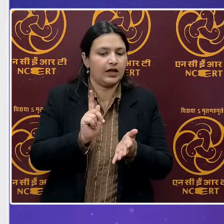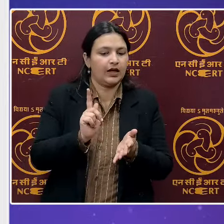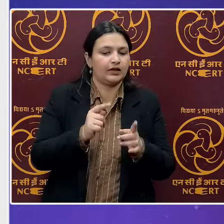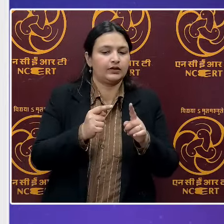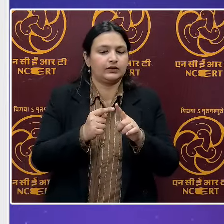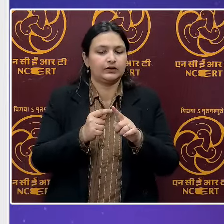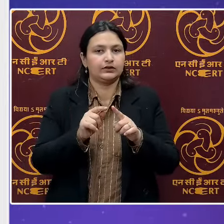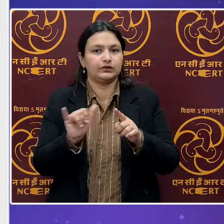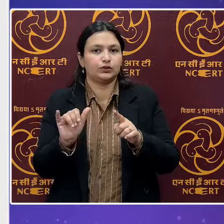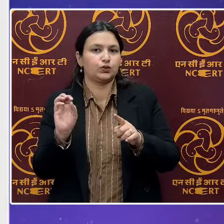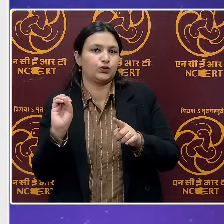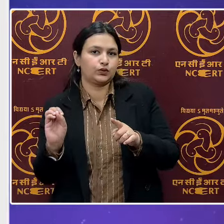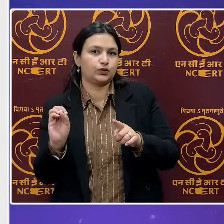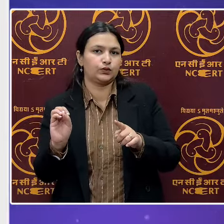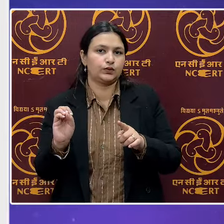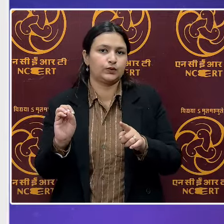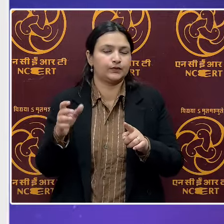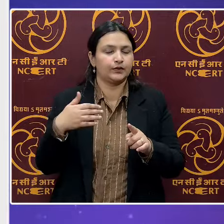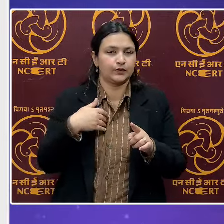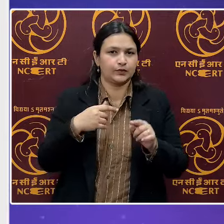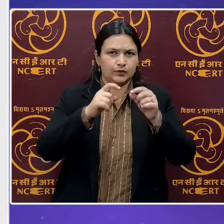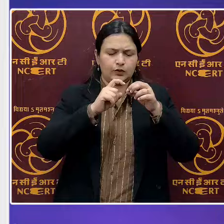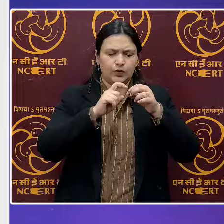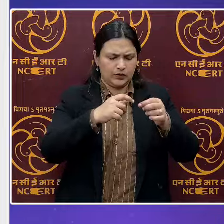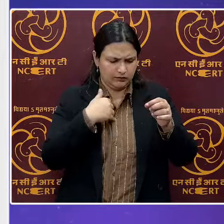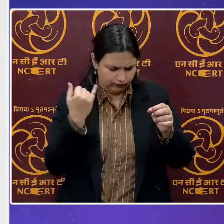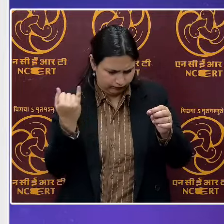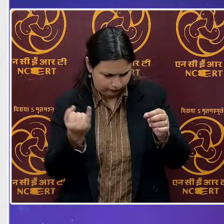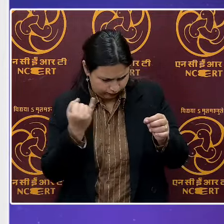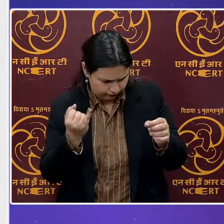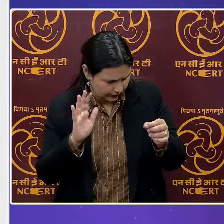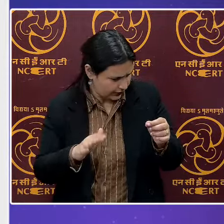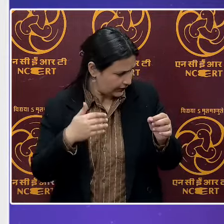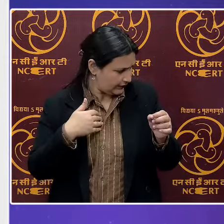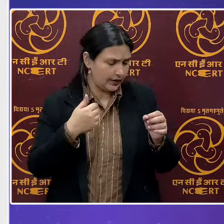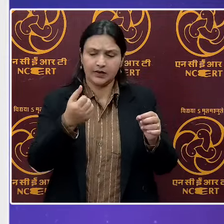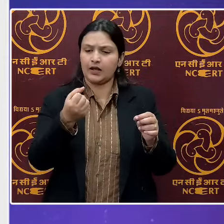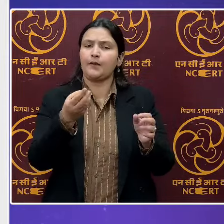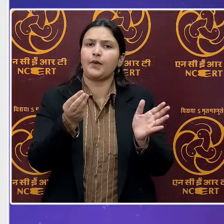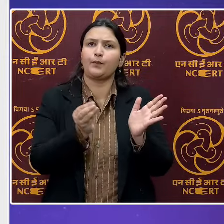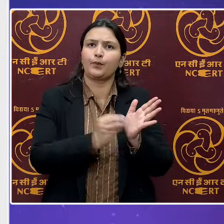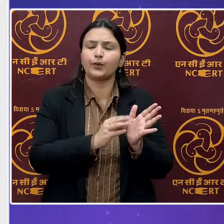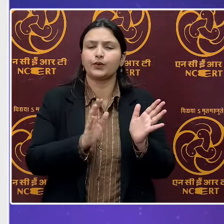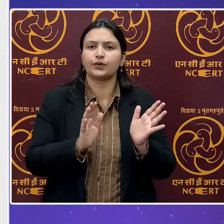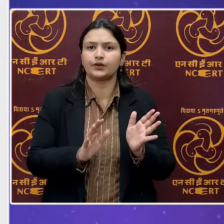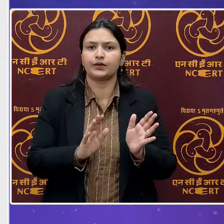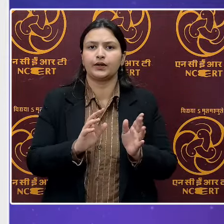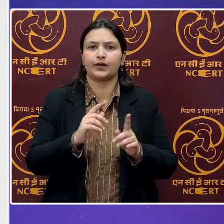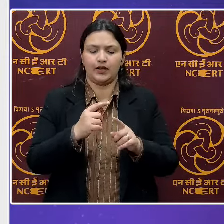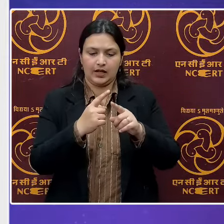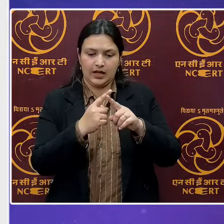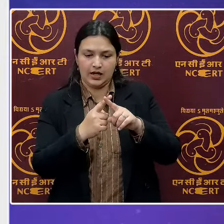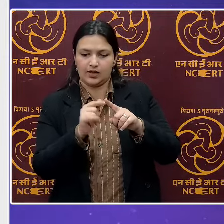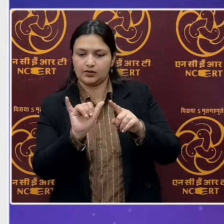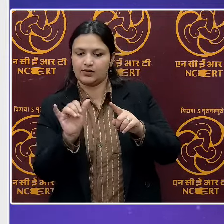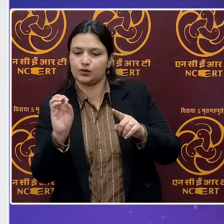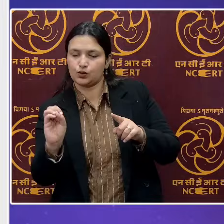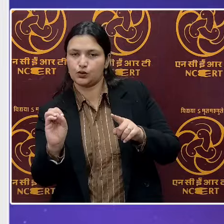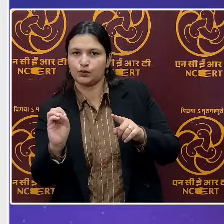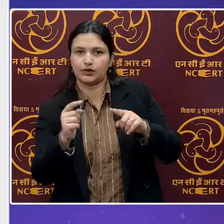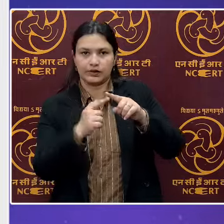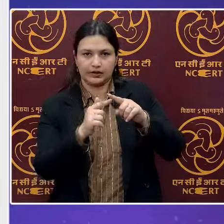to 0. So in the given equation, we'll substitute the values. X at 0, t is equal